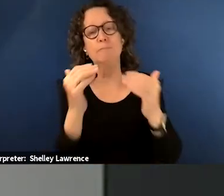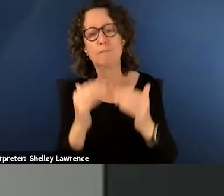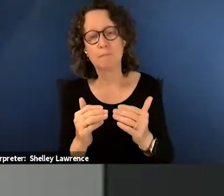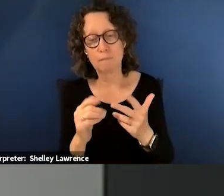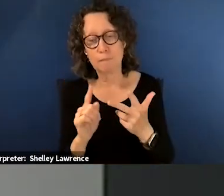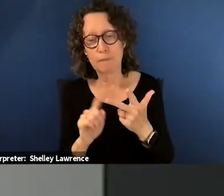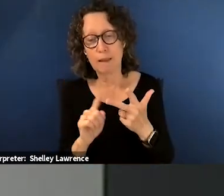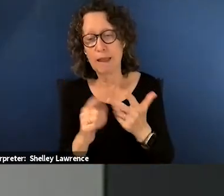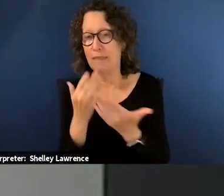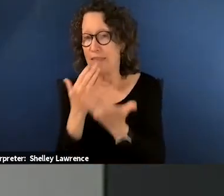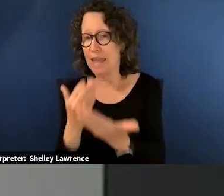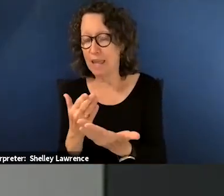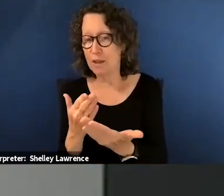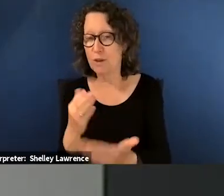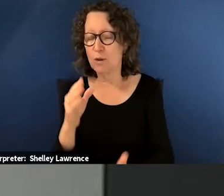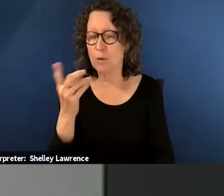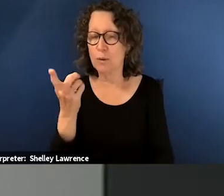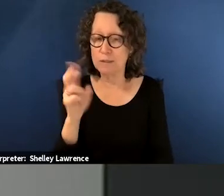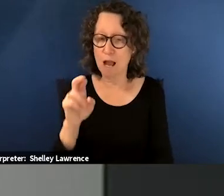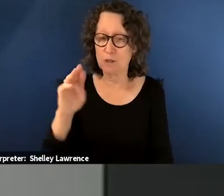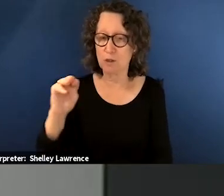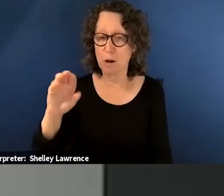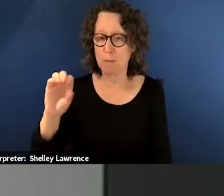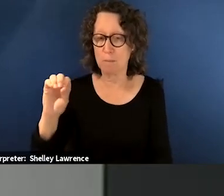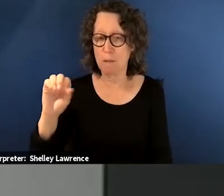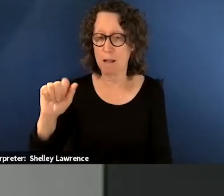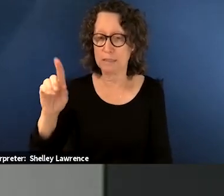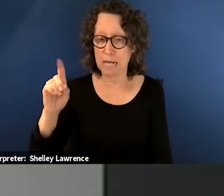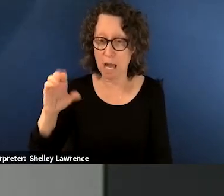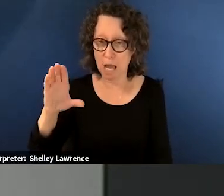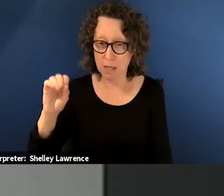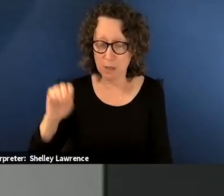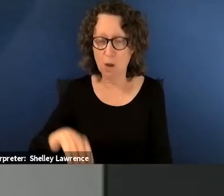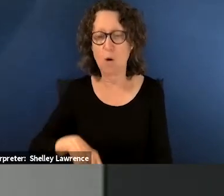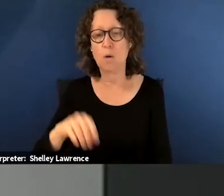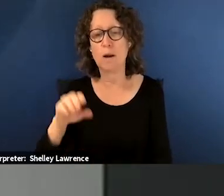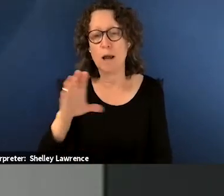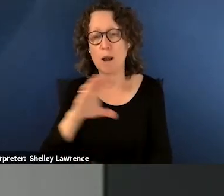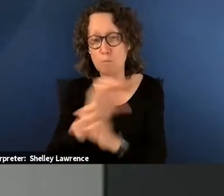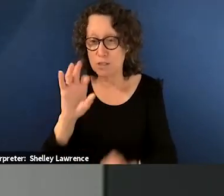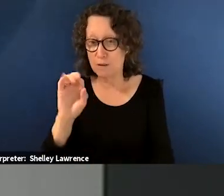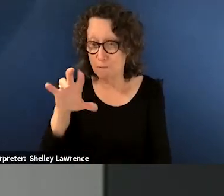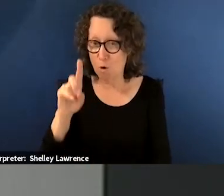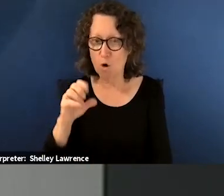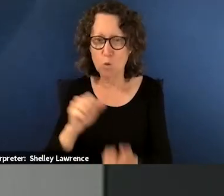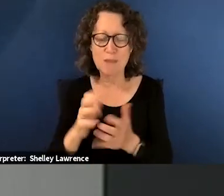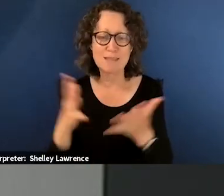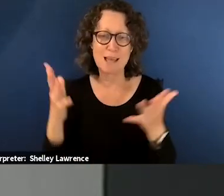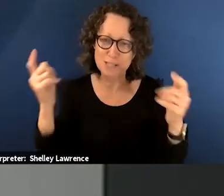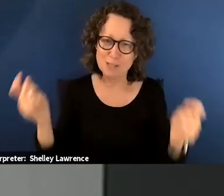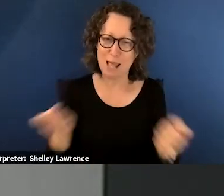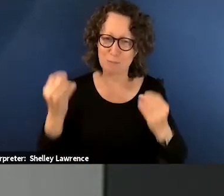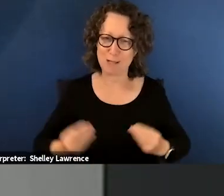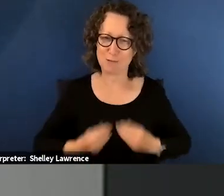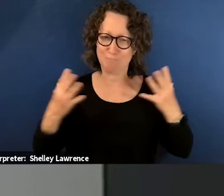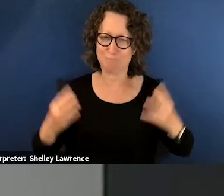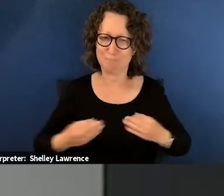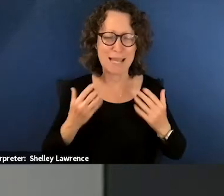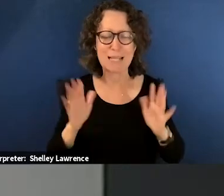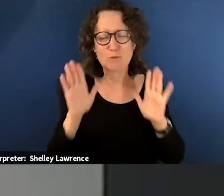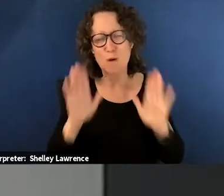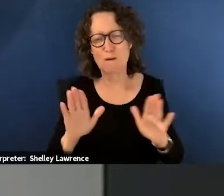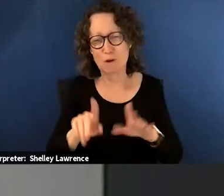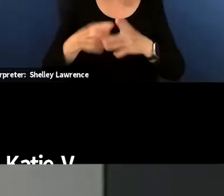you, Dr. Maldonado. Thank you, President Ford, for starting our meeting with such celebrations. It's so wonderful